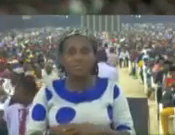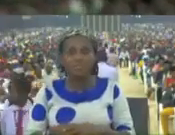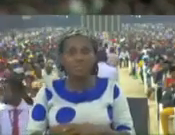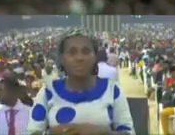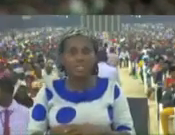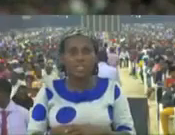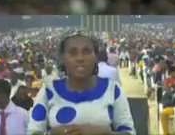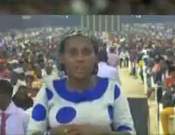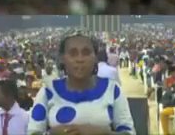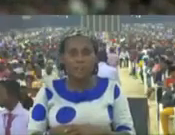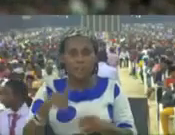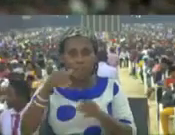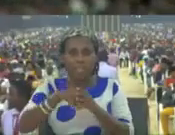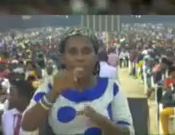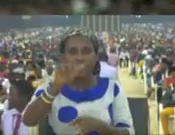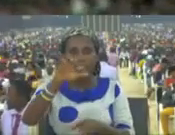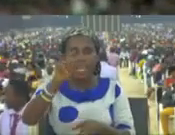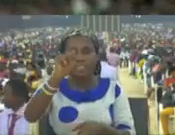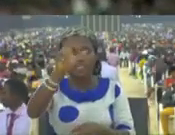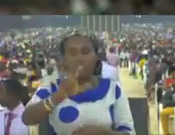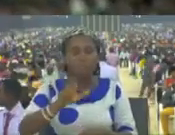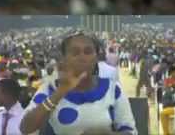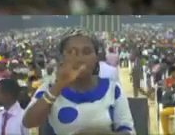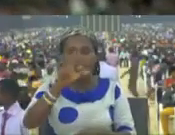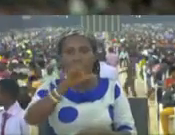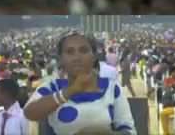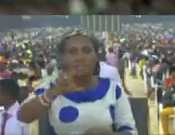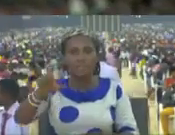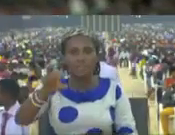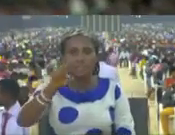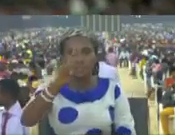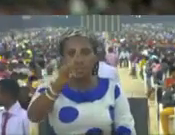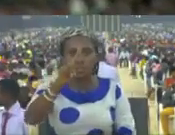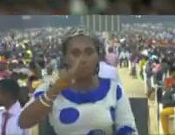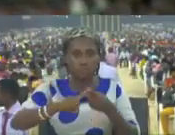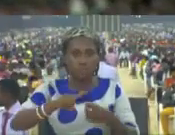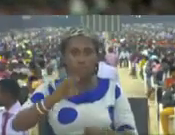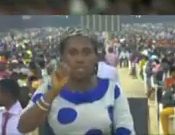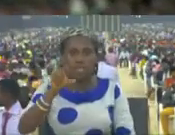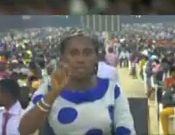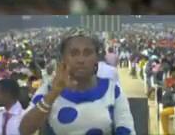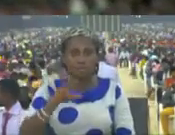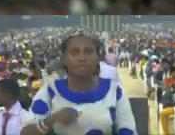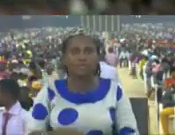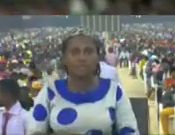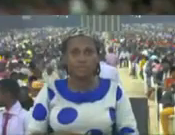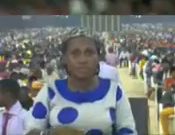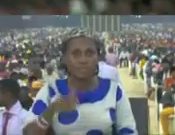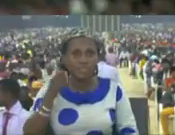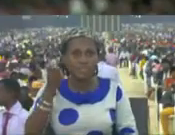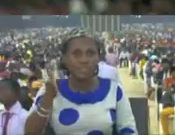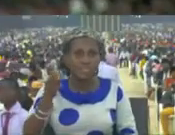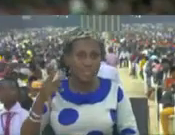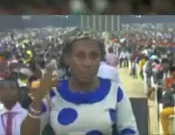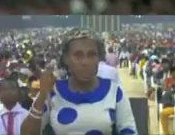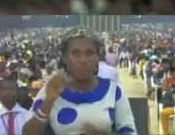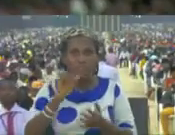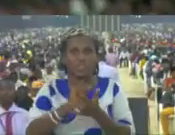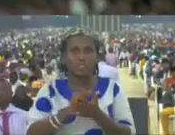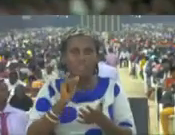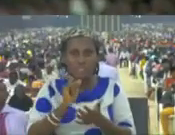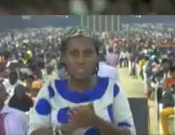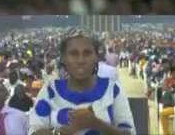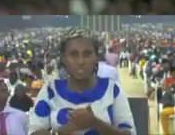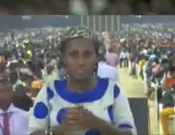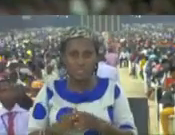In Acts chapter 3, verse 1 to 11, Acts 3, verse 1 to 11, there was that poor